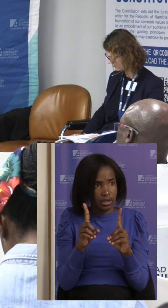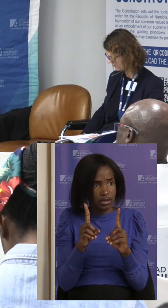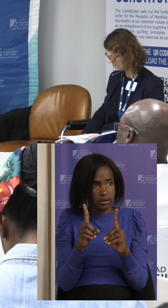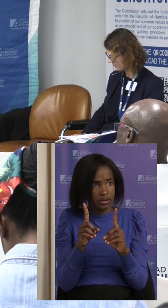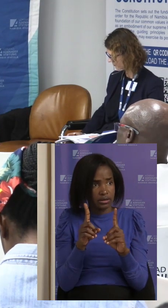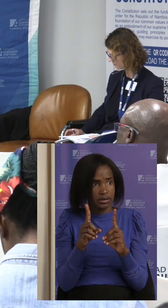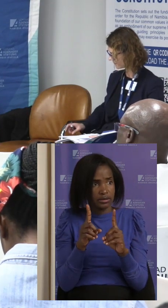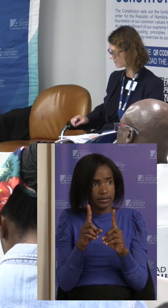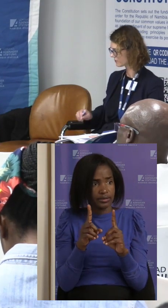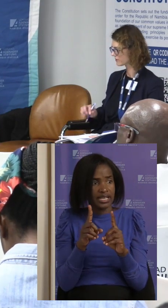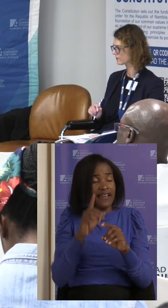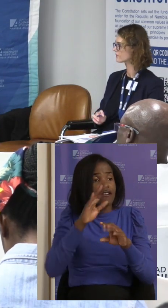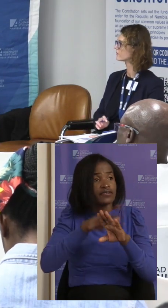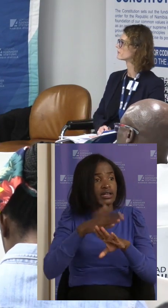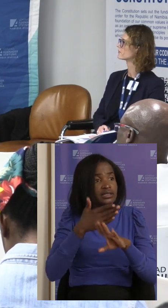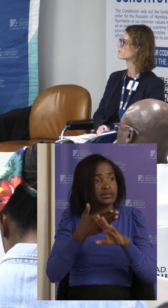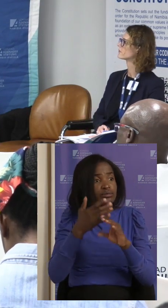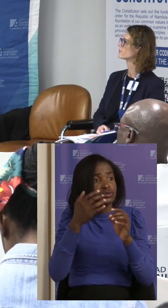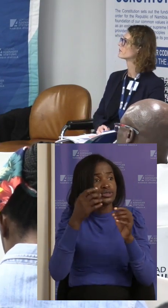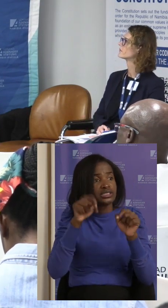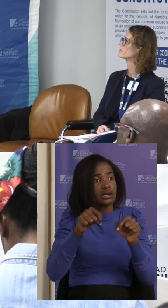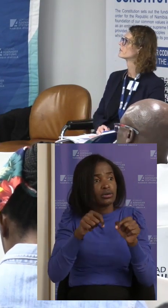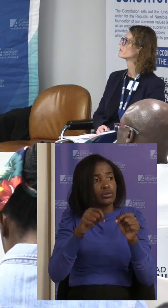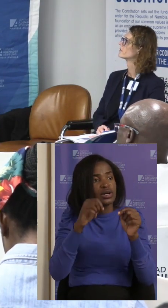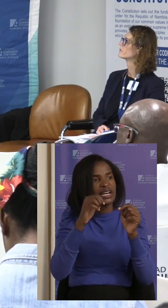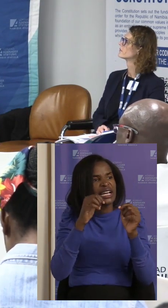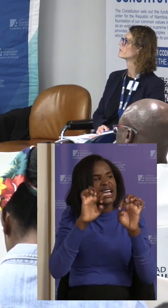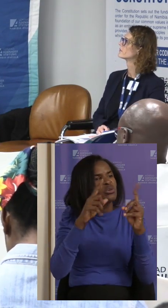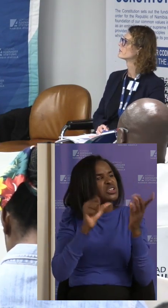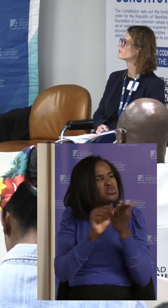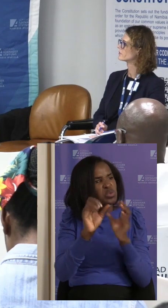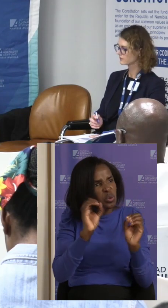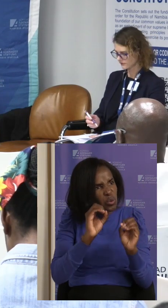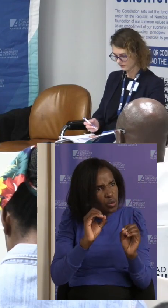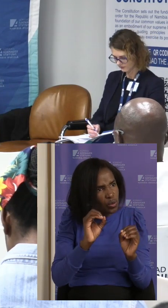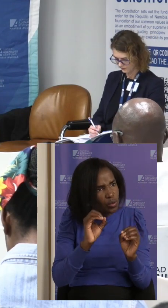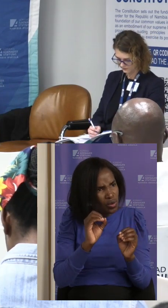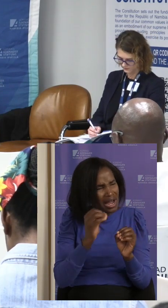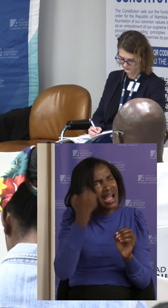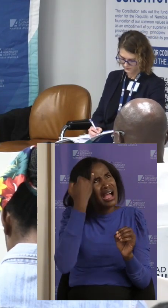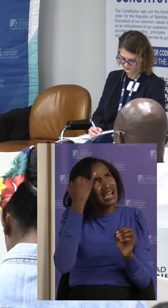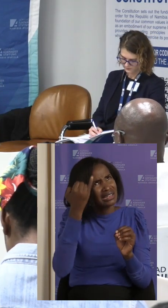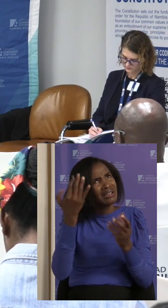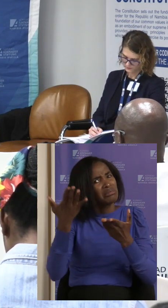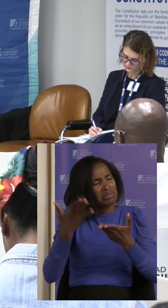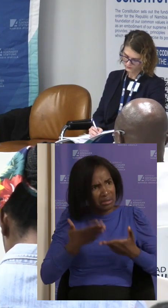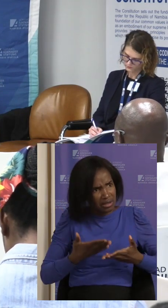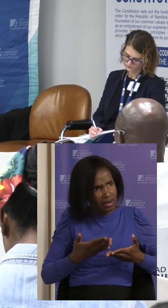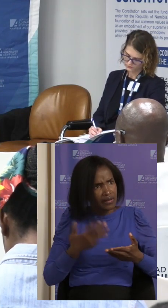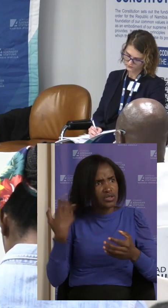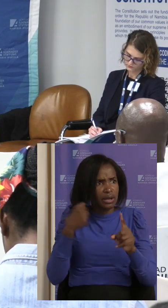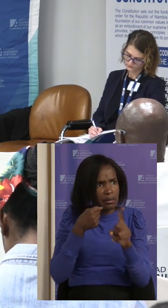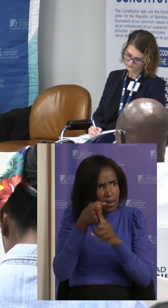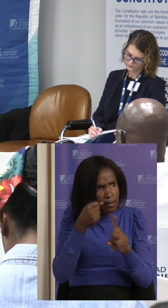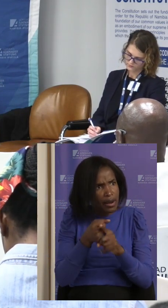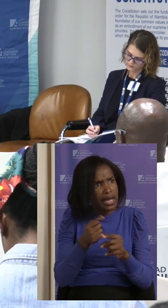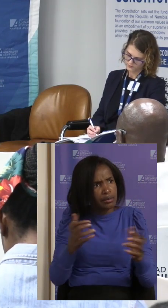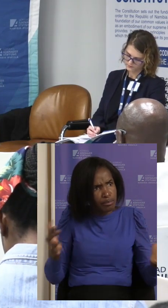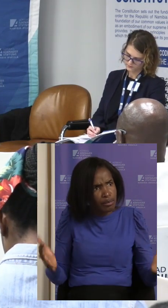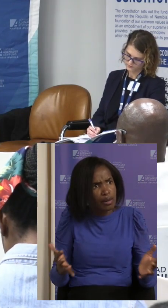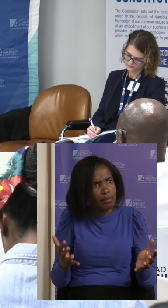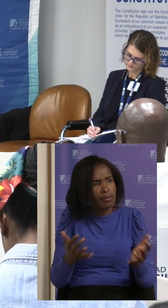And that's why even when free education came into play, we welcome the idea, and that's why we advocate for it and we promote it, and